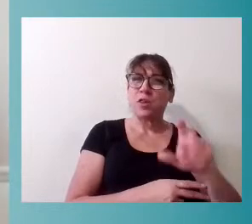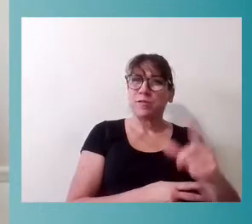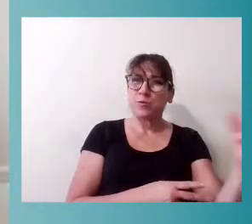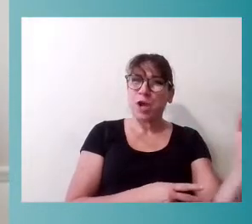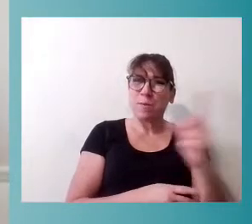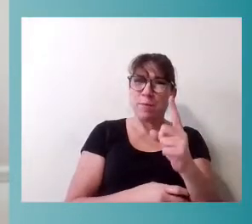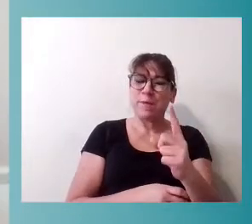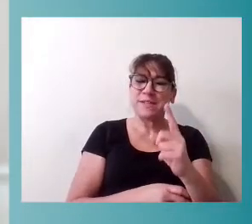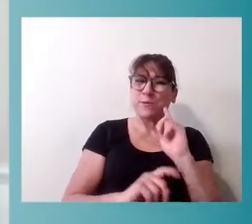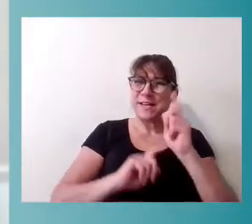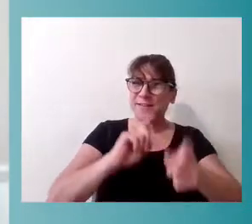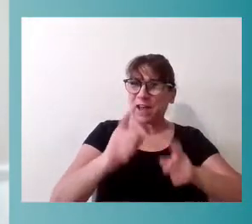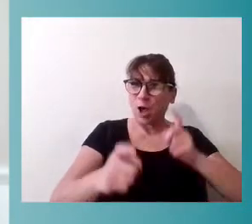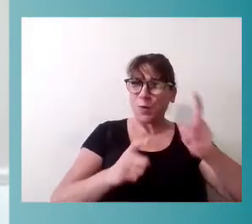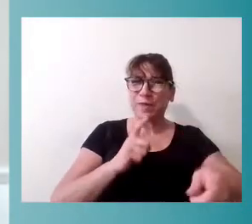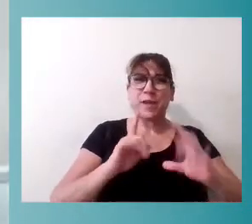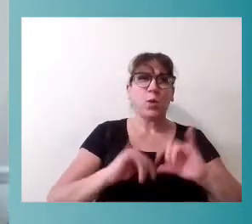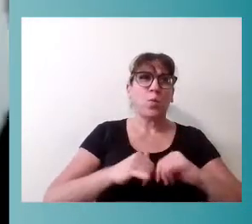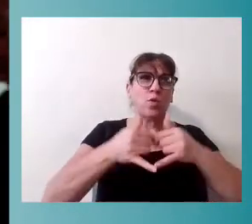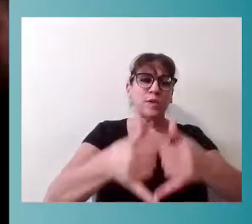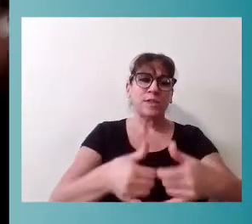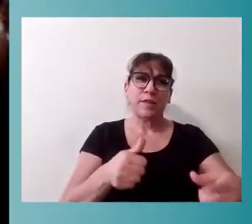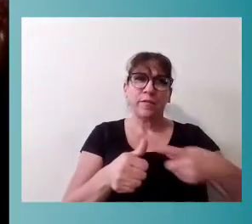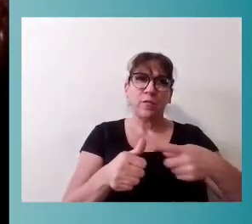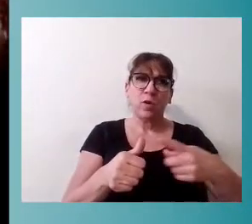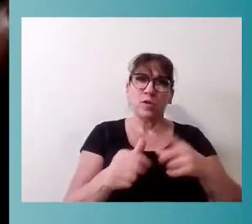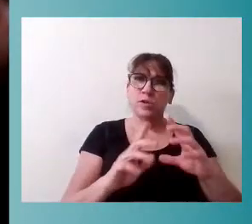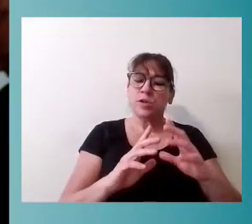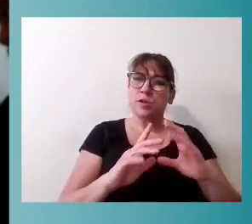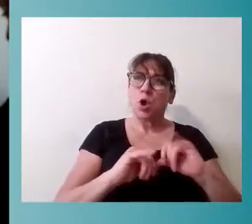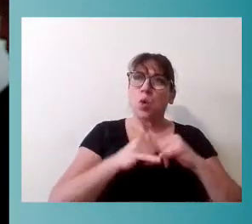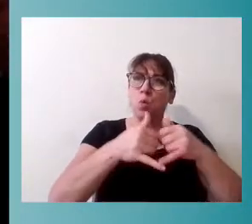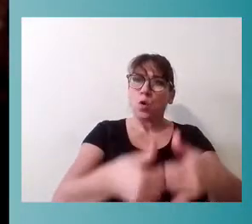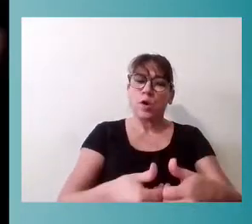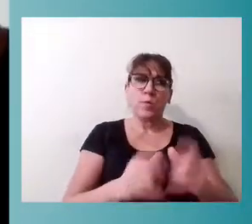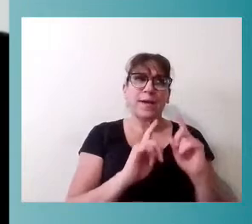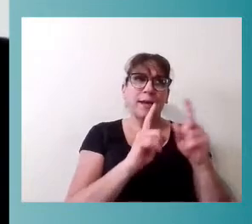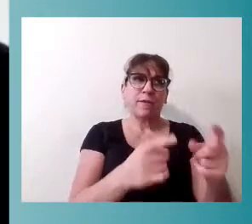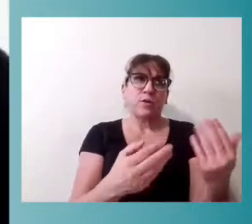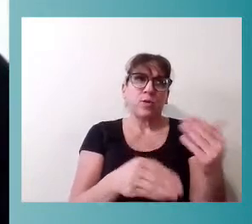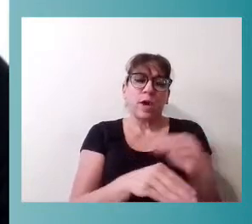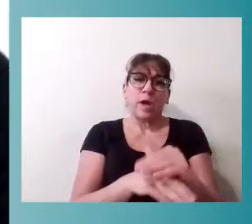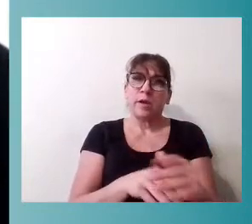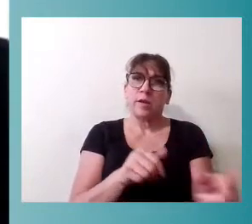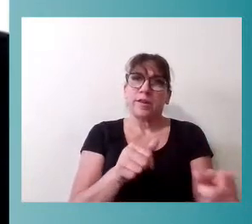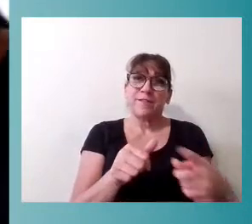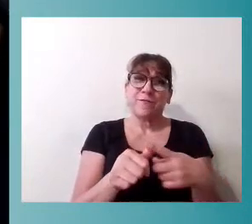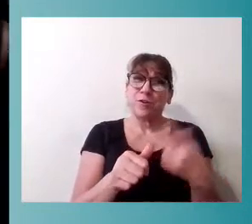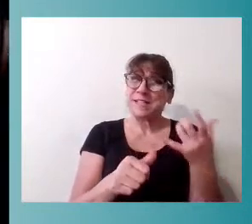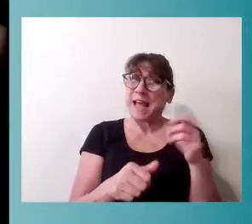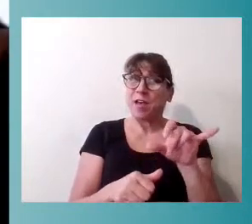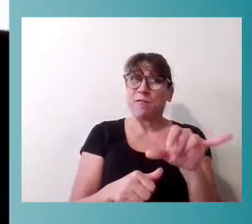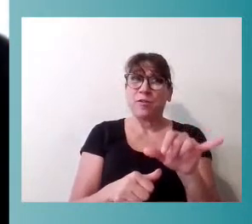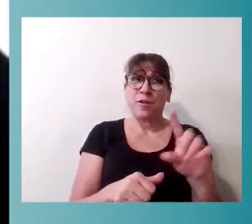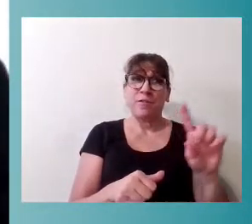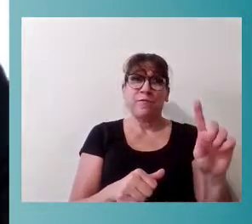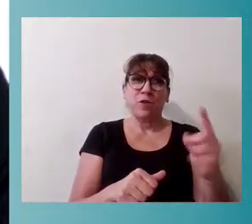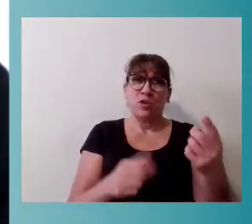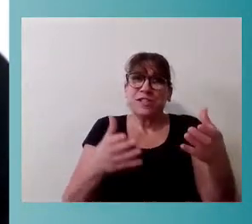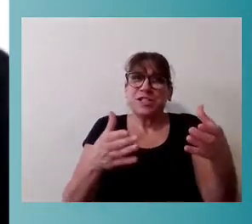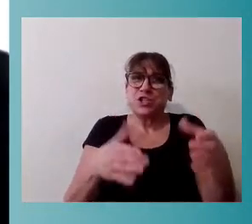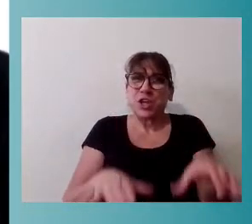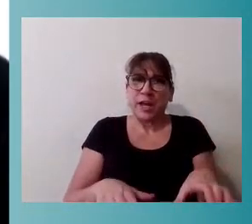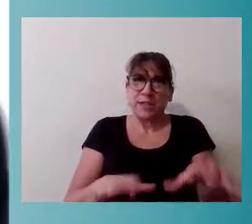our awards. And the first award that we're going to be giving tonight is our first ever First Chance